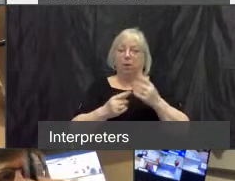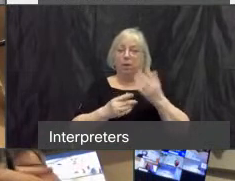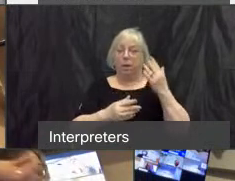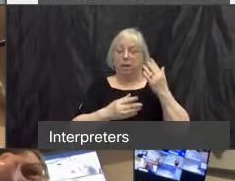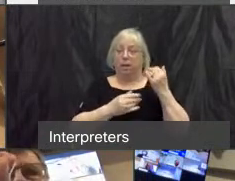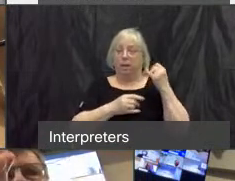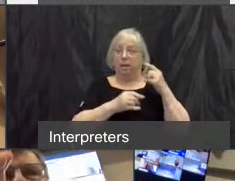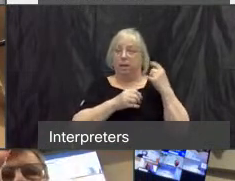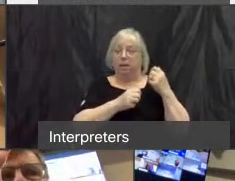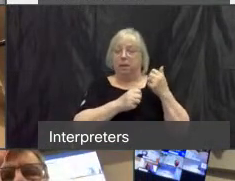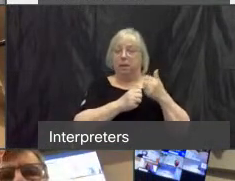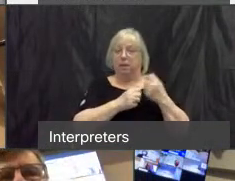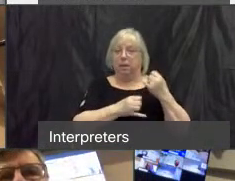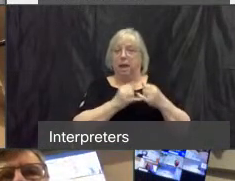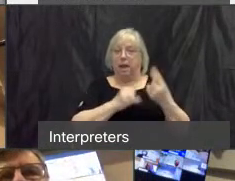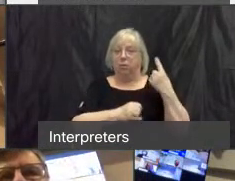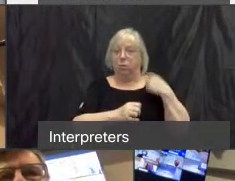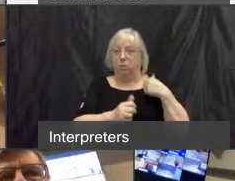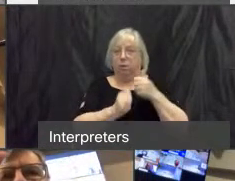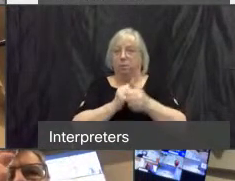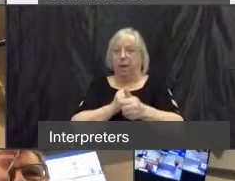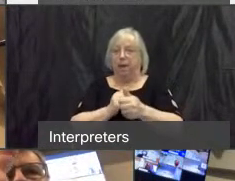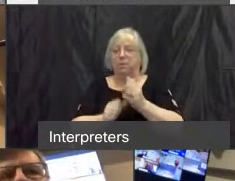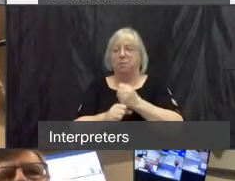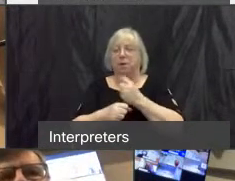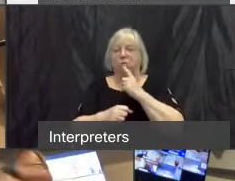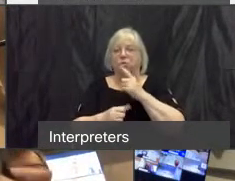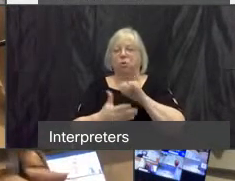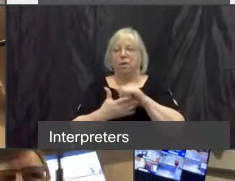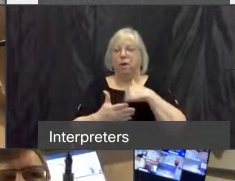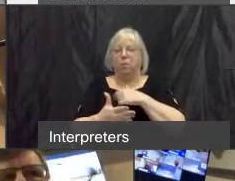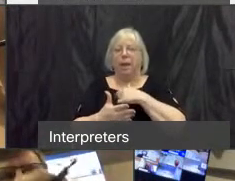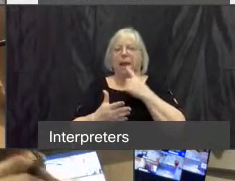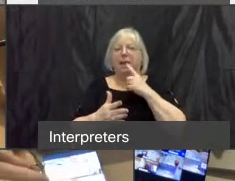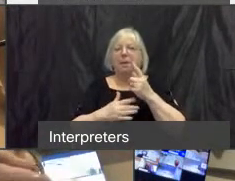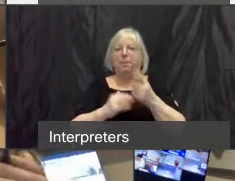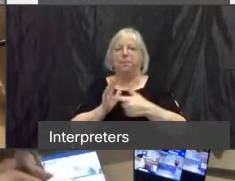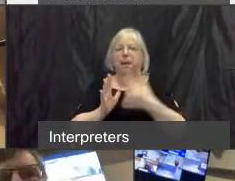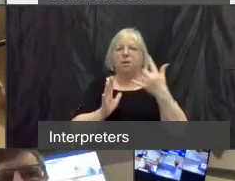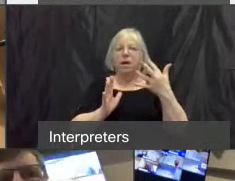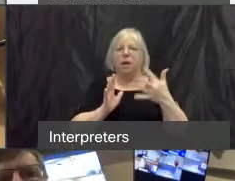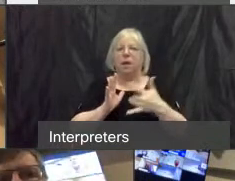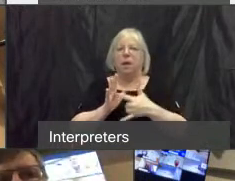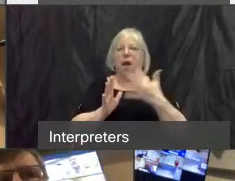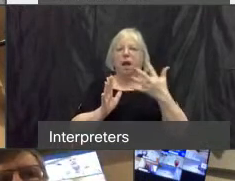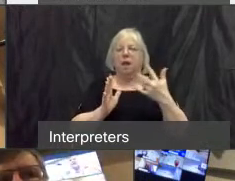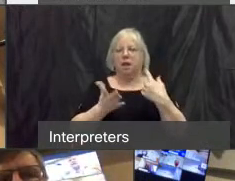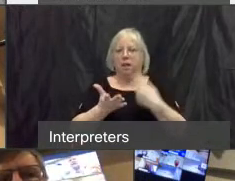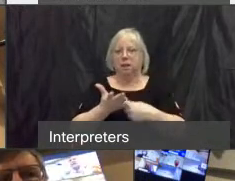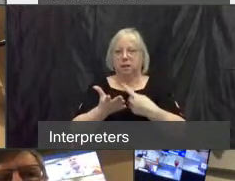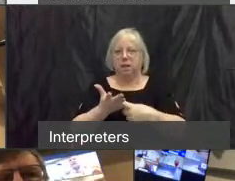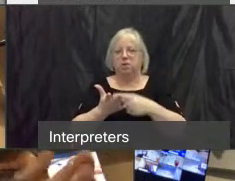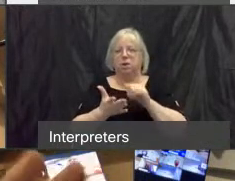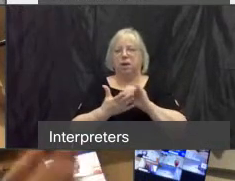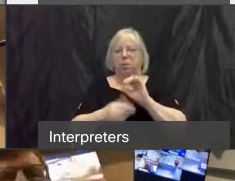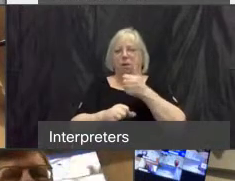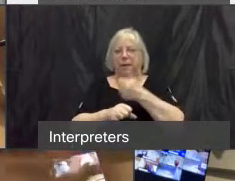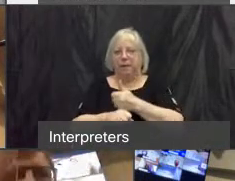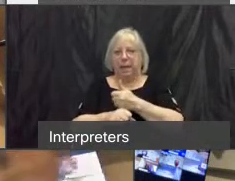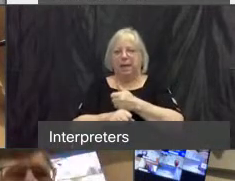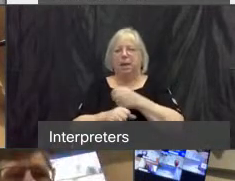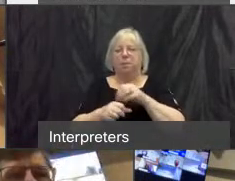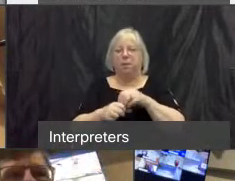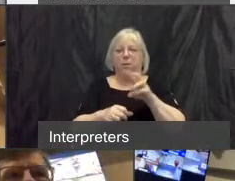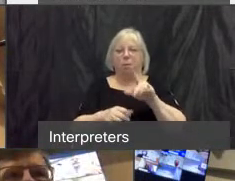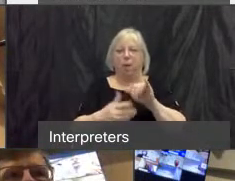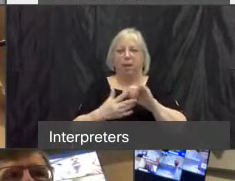into place, to assure that we had the periodic discussions that were set up in the order they were